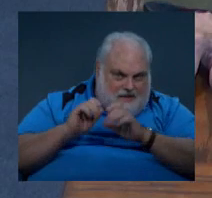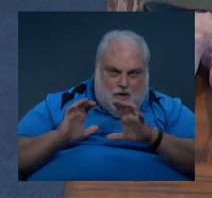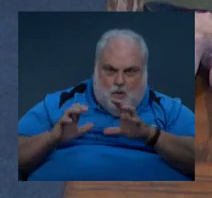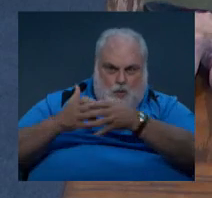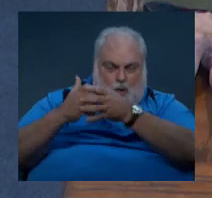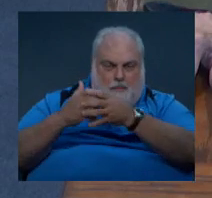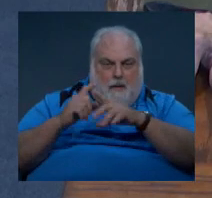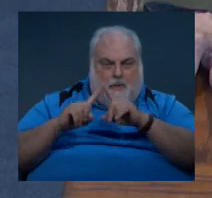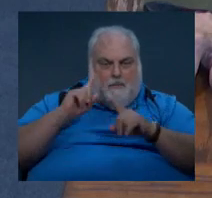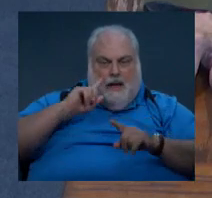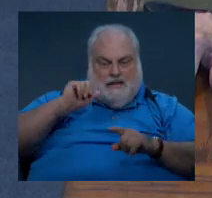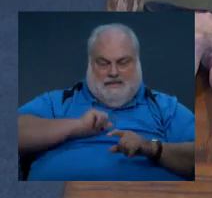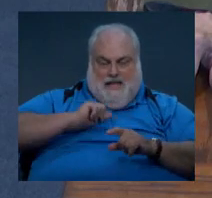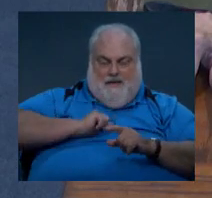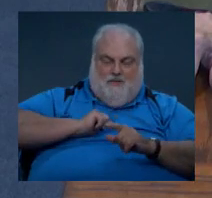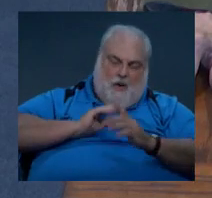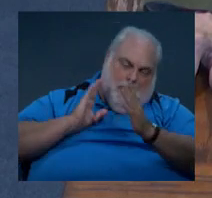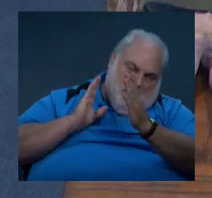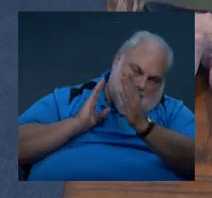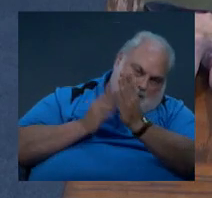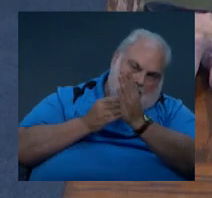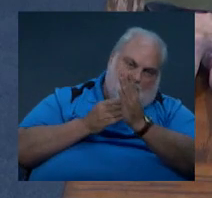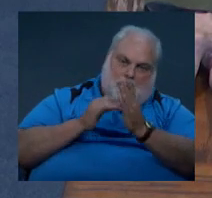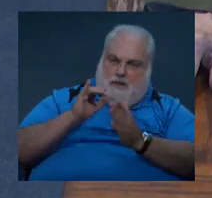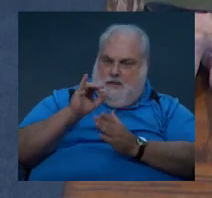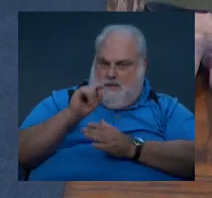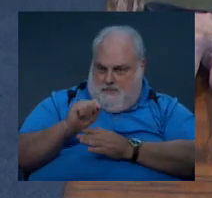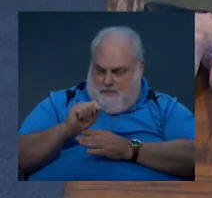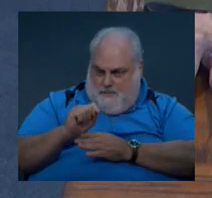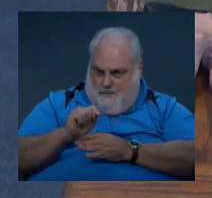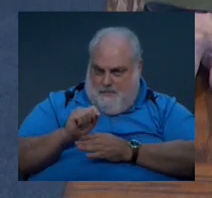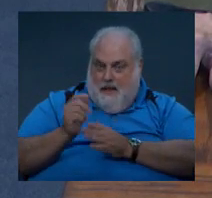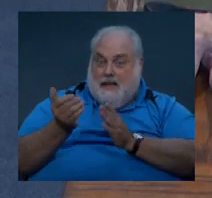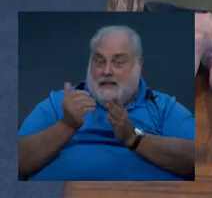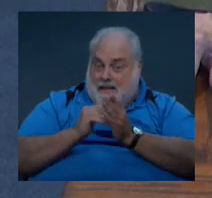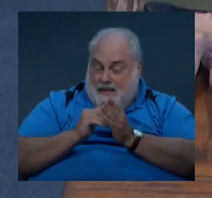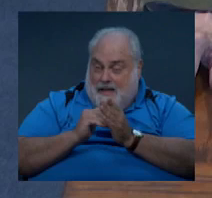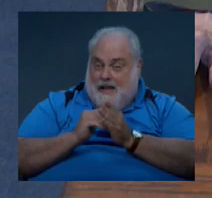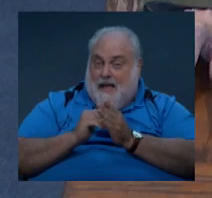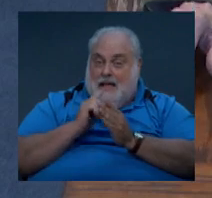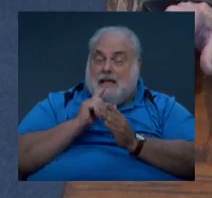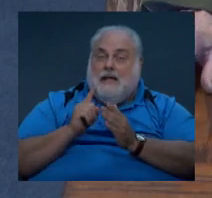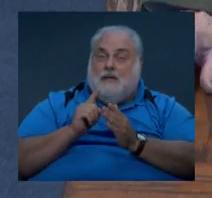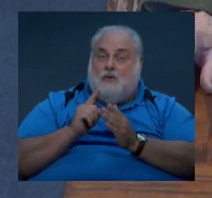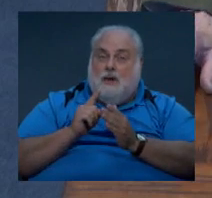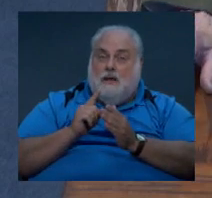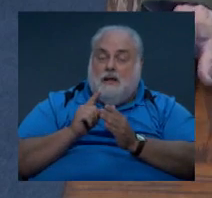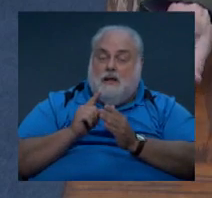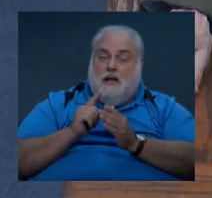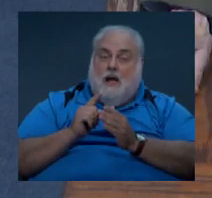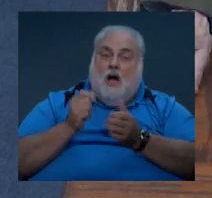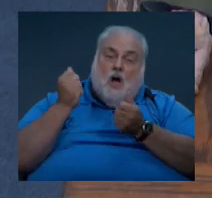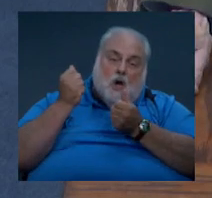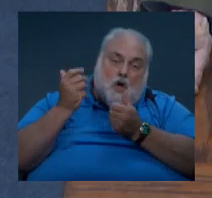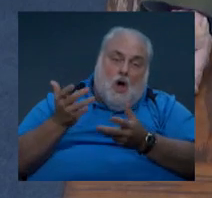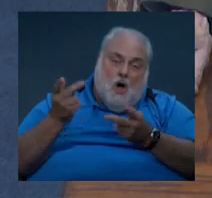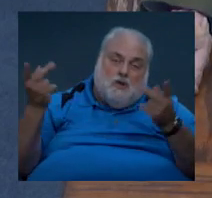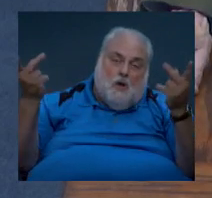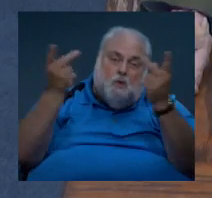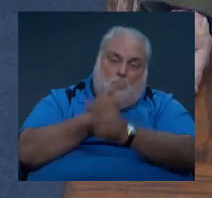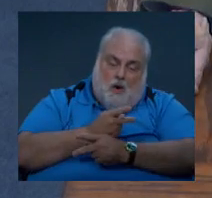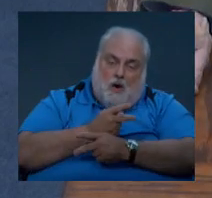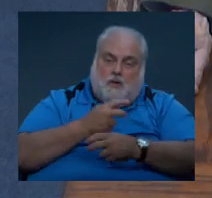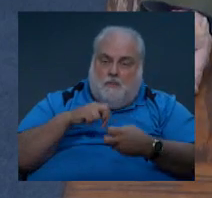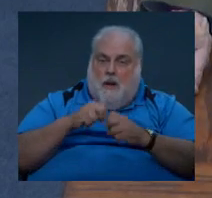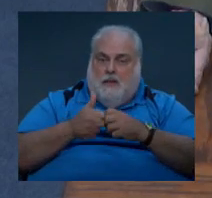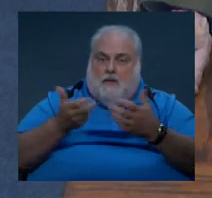group to oppose the plan. I think it's again going to exacerbate an already traffic